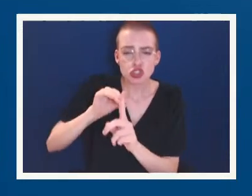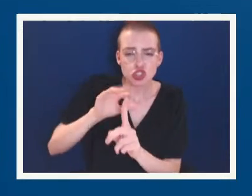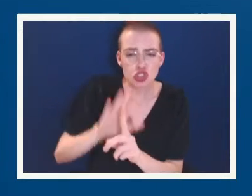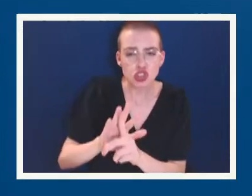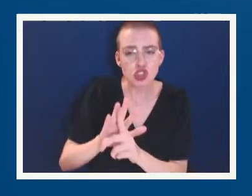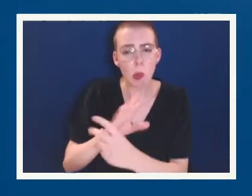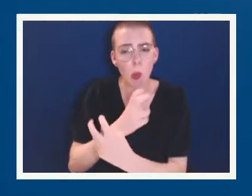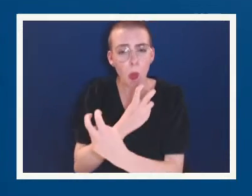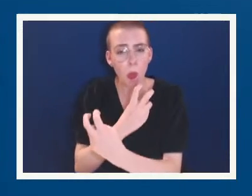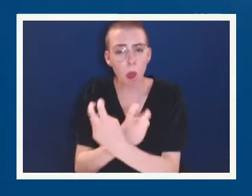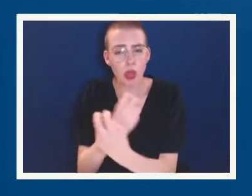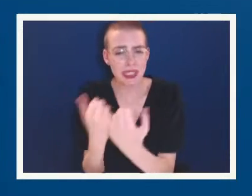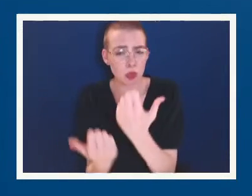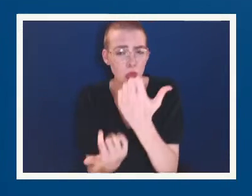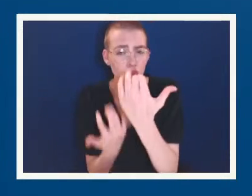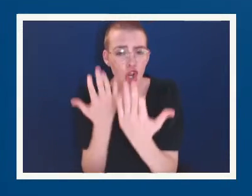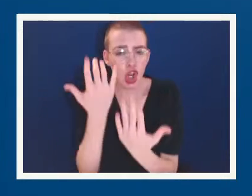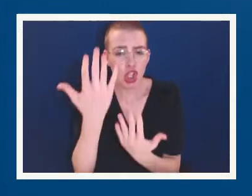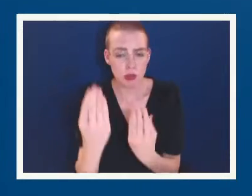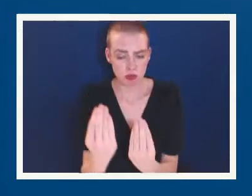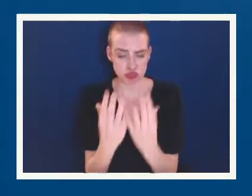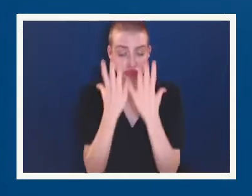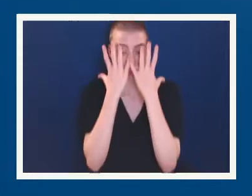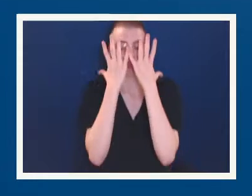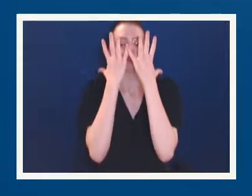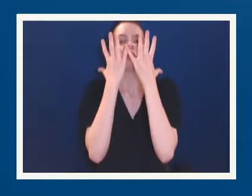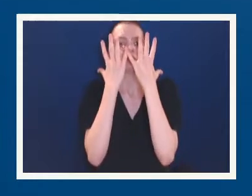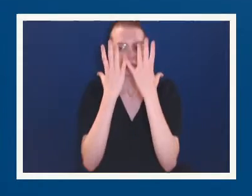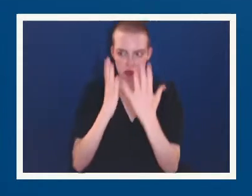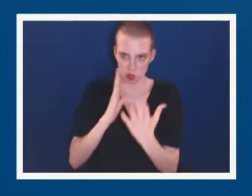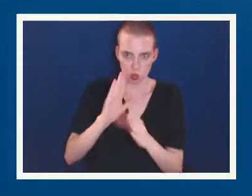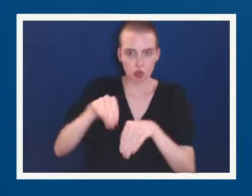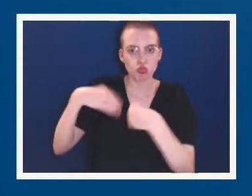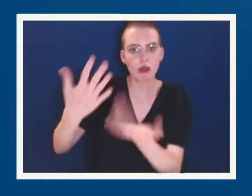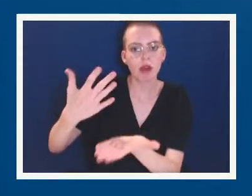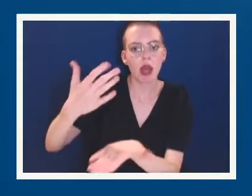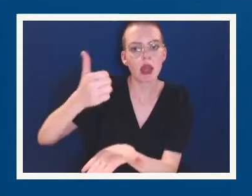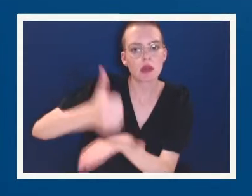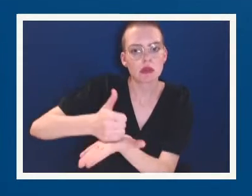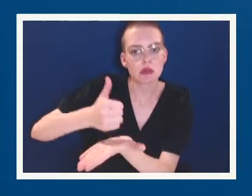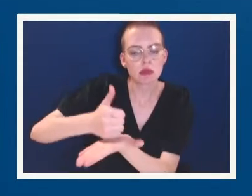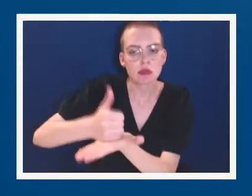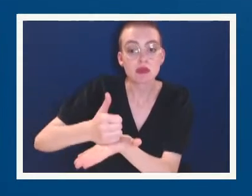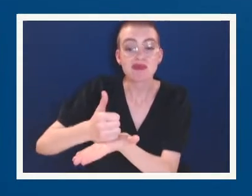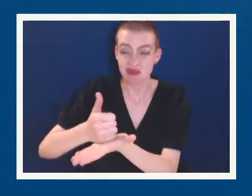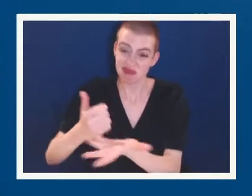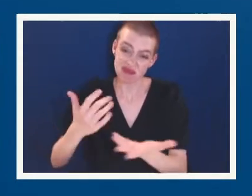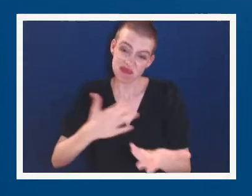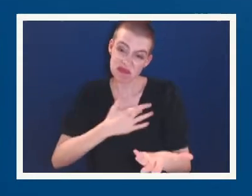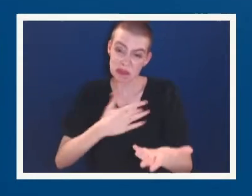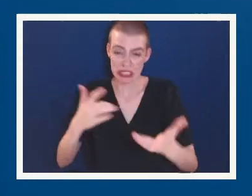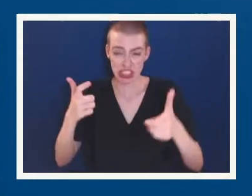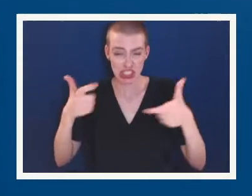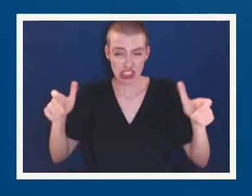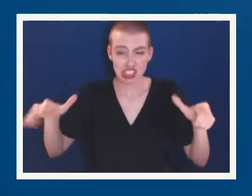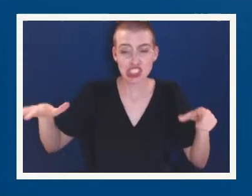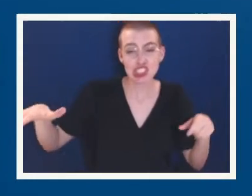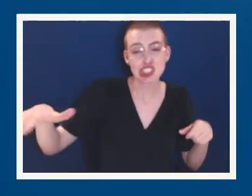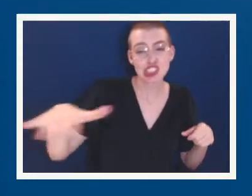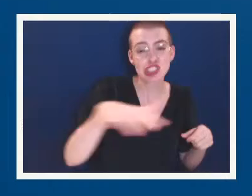Let me go hold. These burn pits are literally the size of a football field and range in depth from 8 to 10